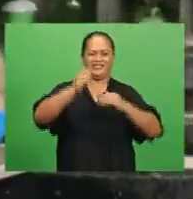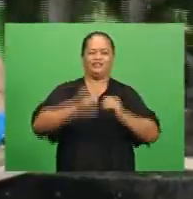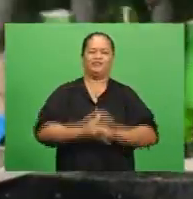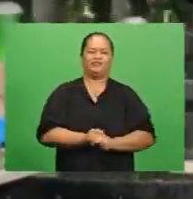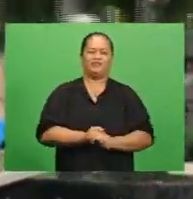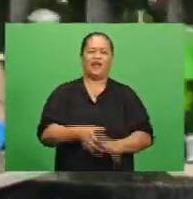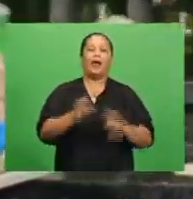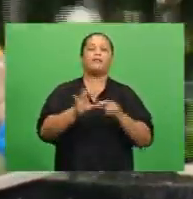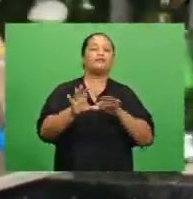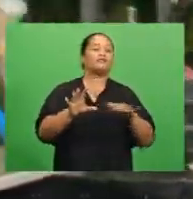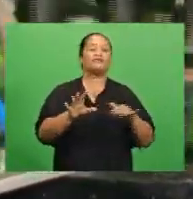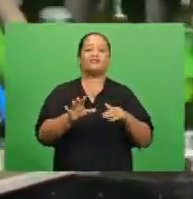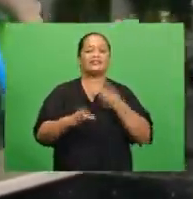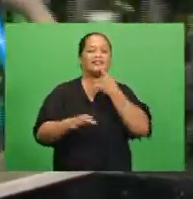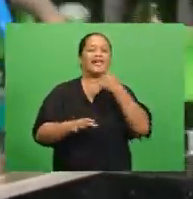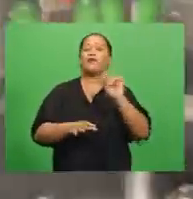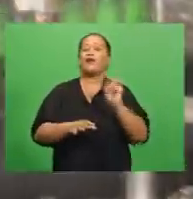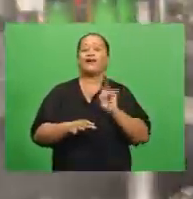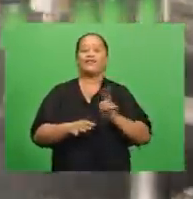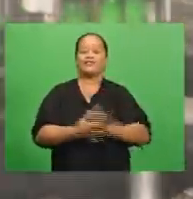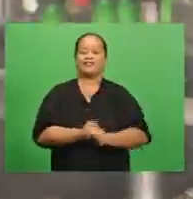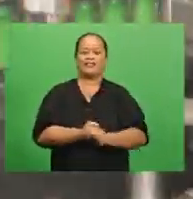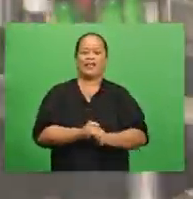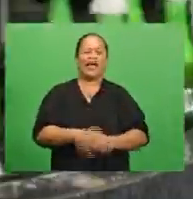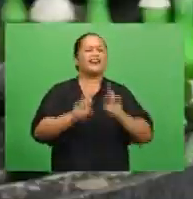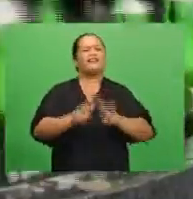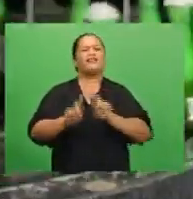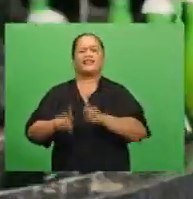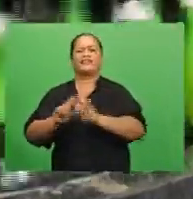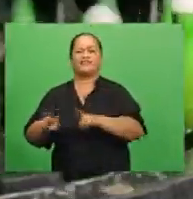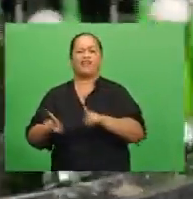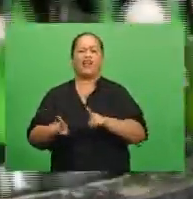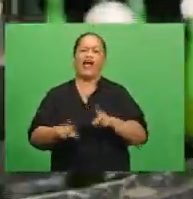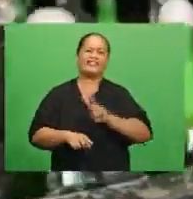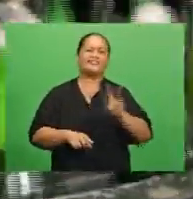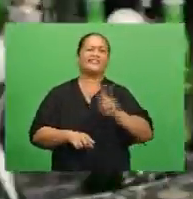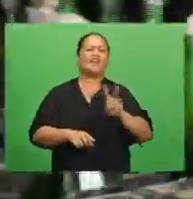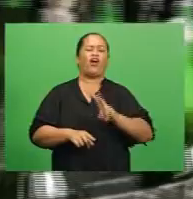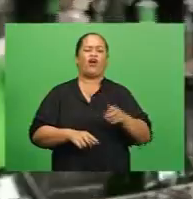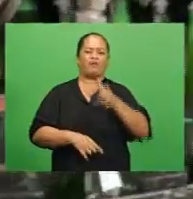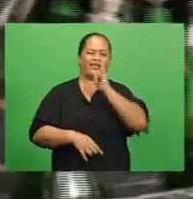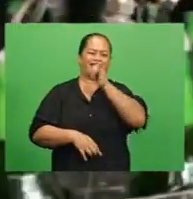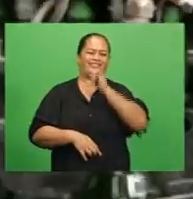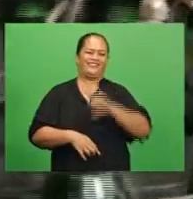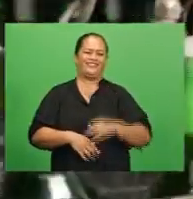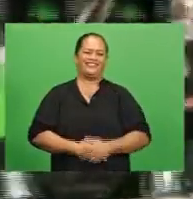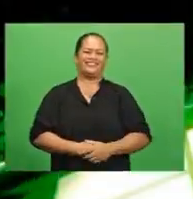company intends to brew a variety of beers suitable to meet customer preferences.